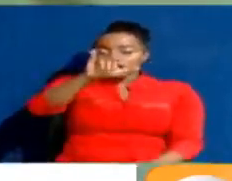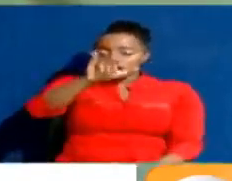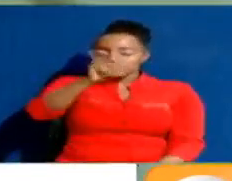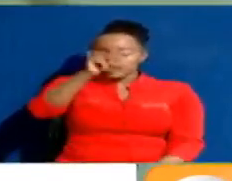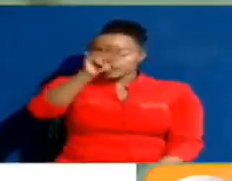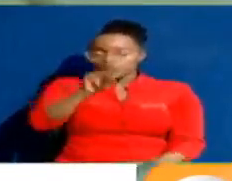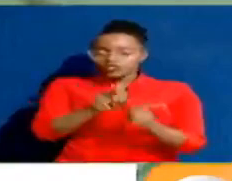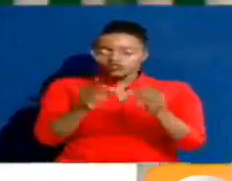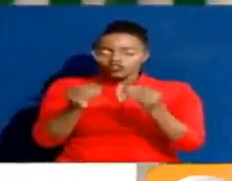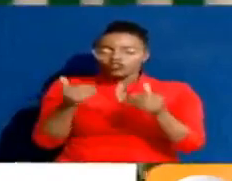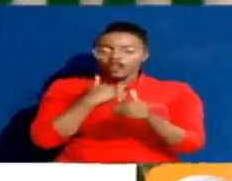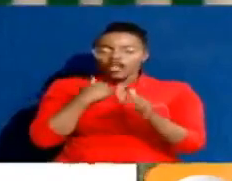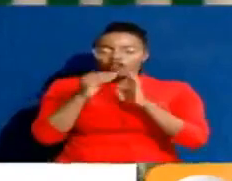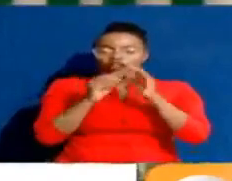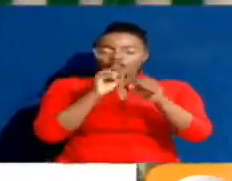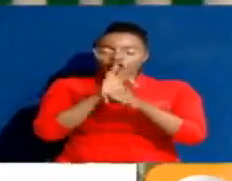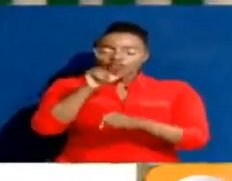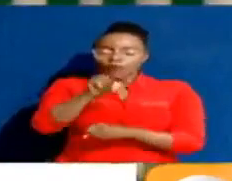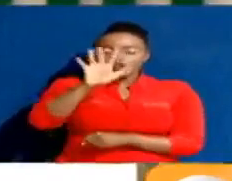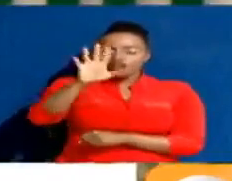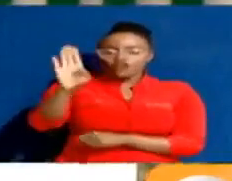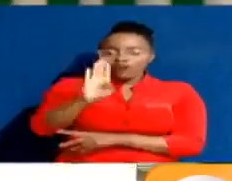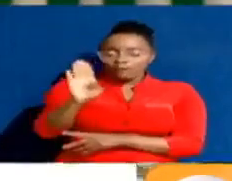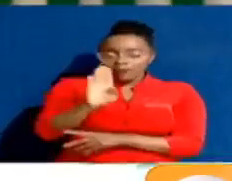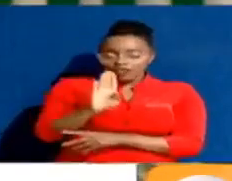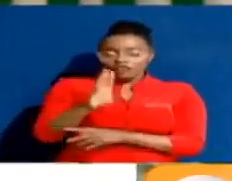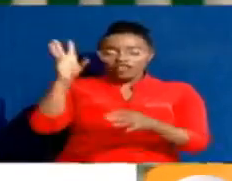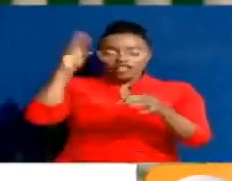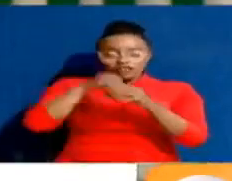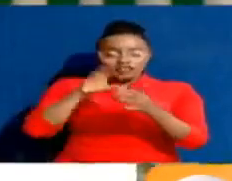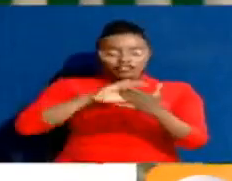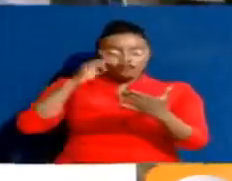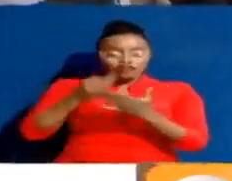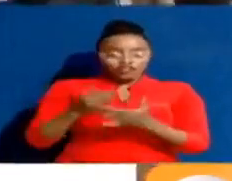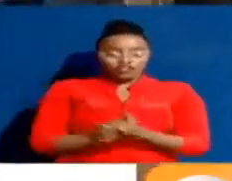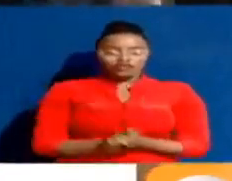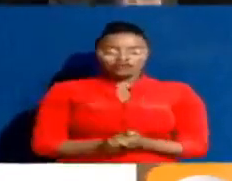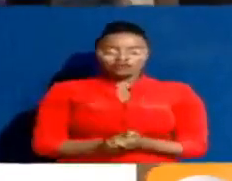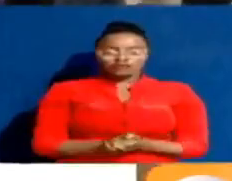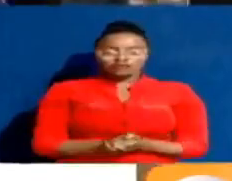Solutions fund holds at least 13.5 billion shillings in investor funds.